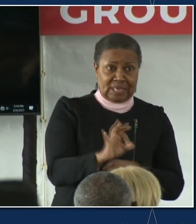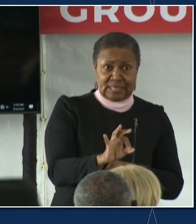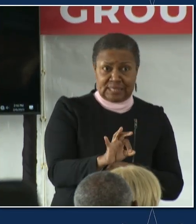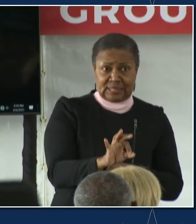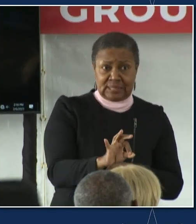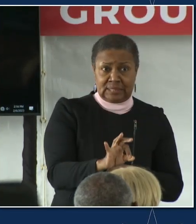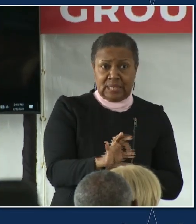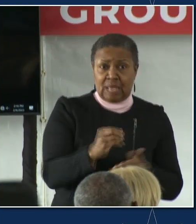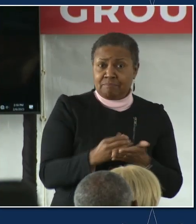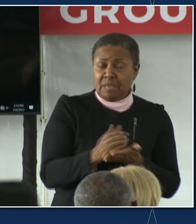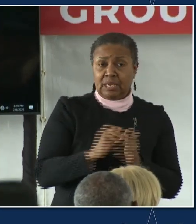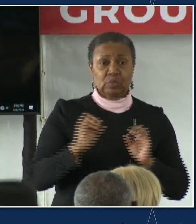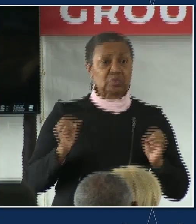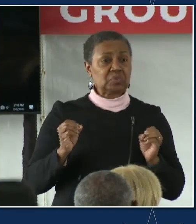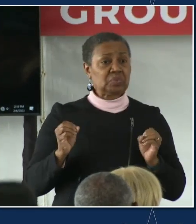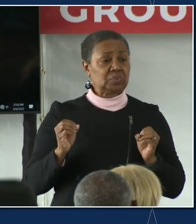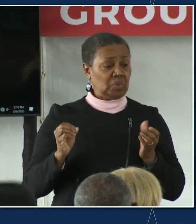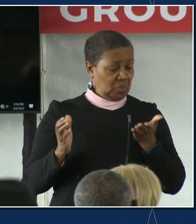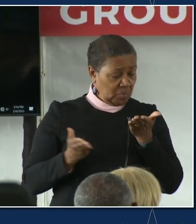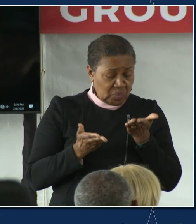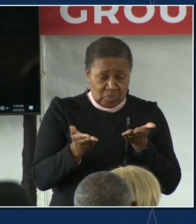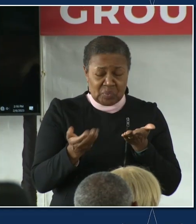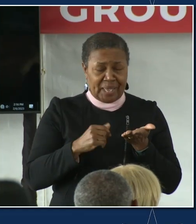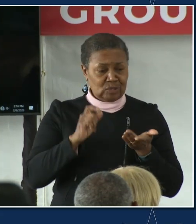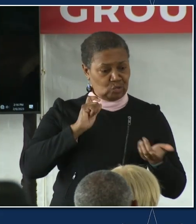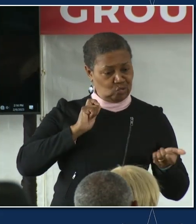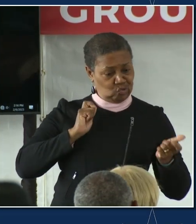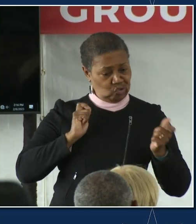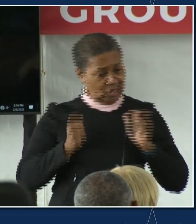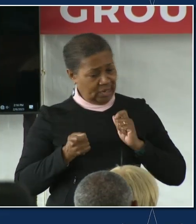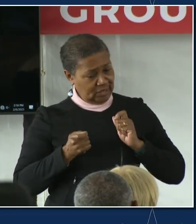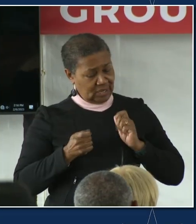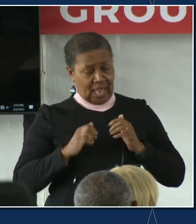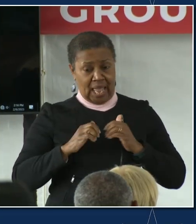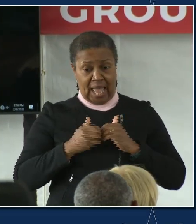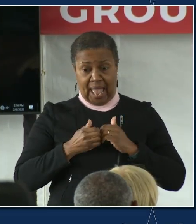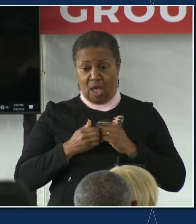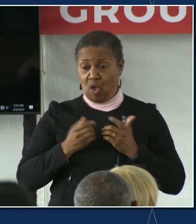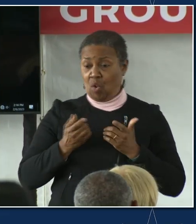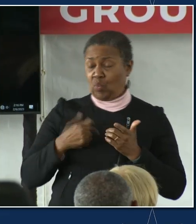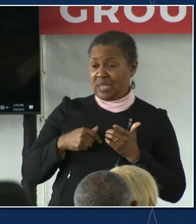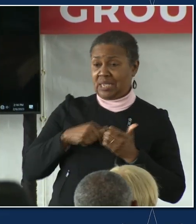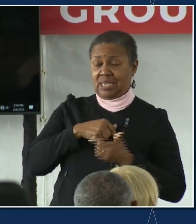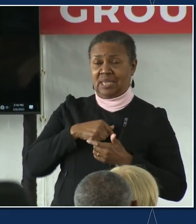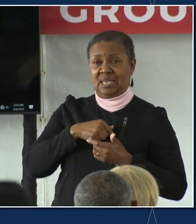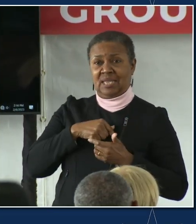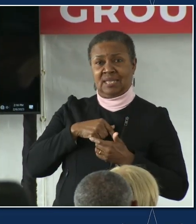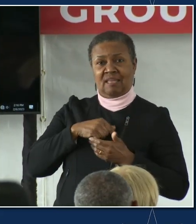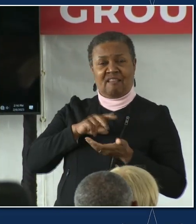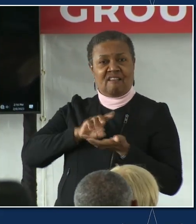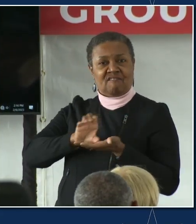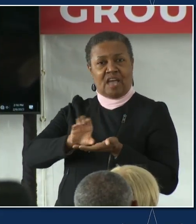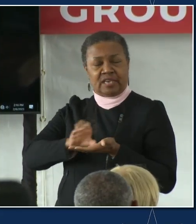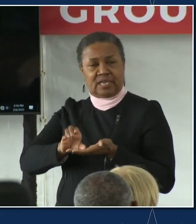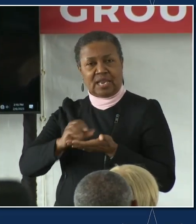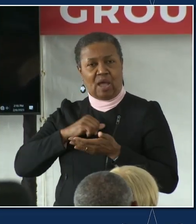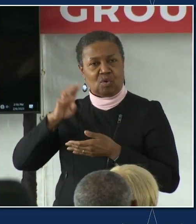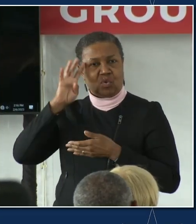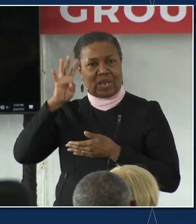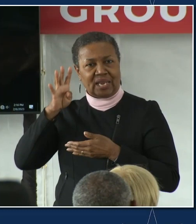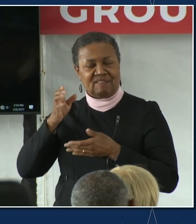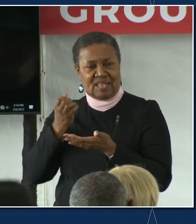There was no revenue. So we had to change the formula and the way in which we funded our